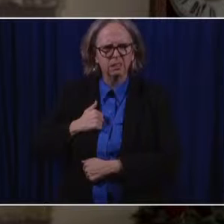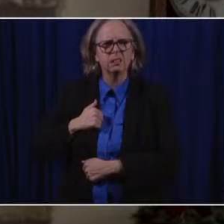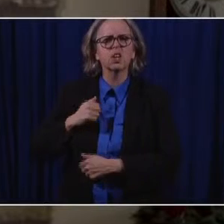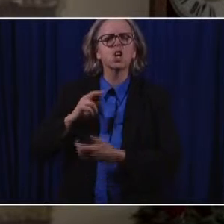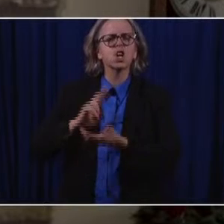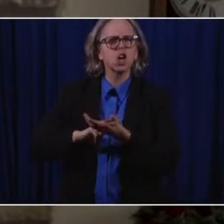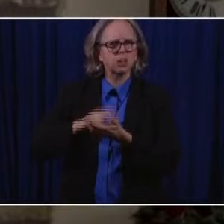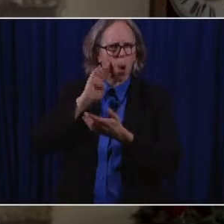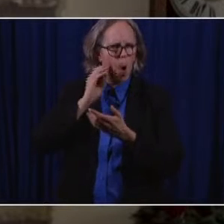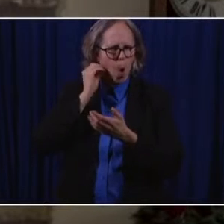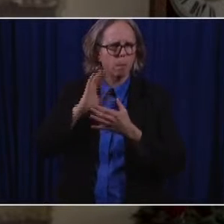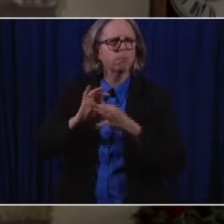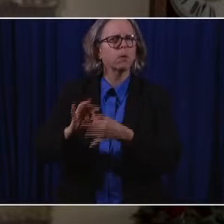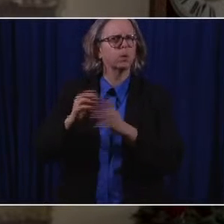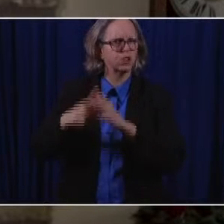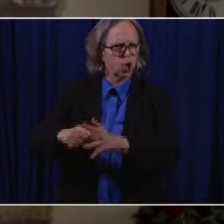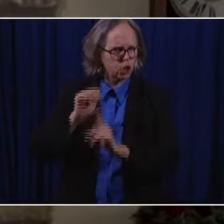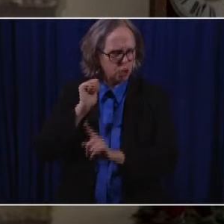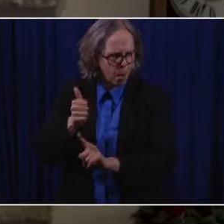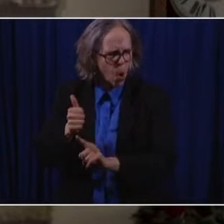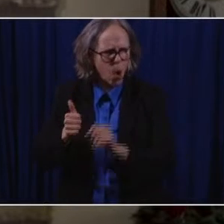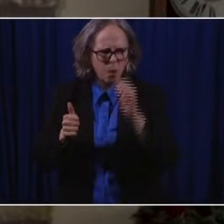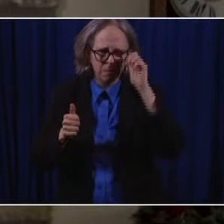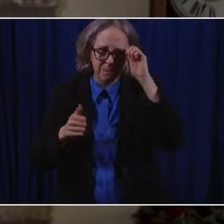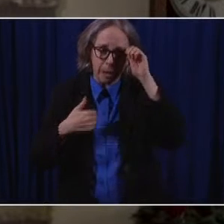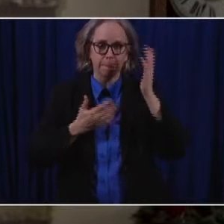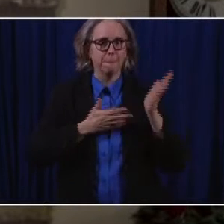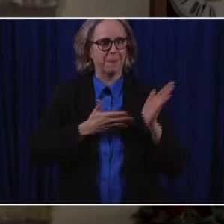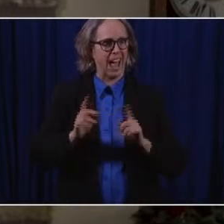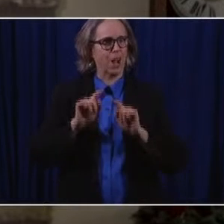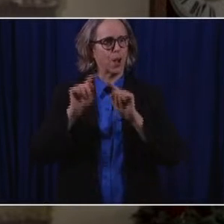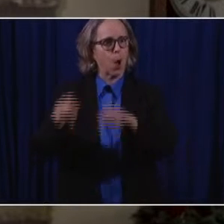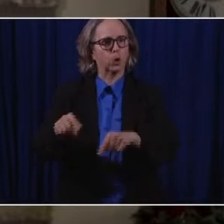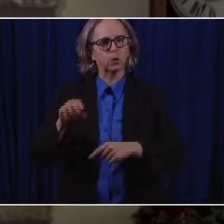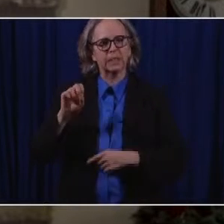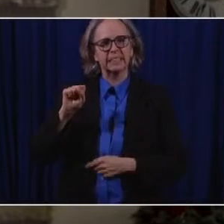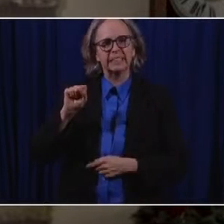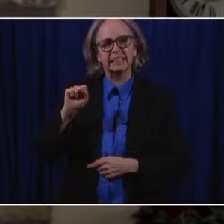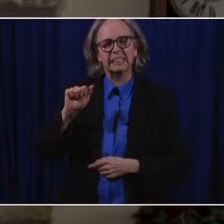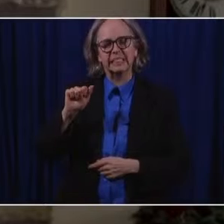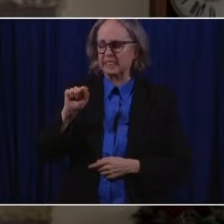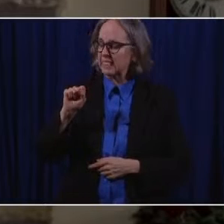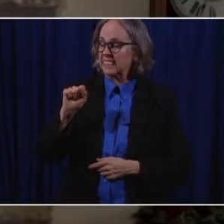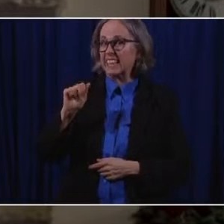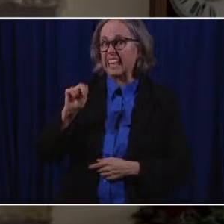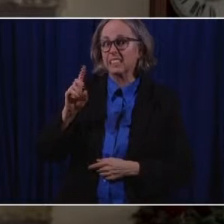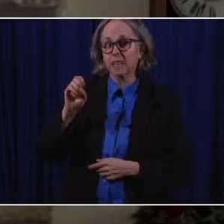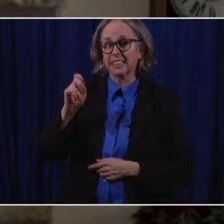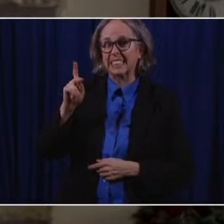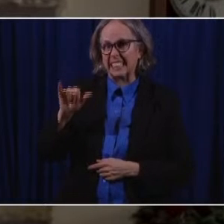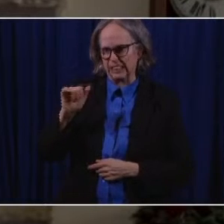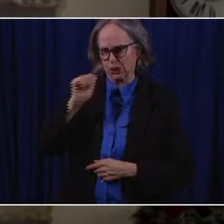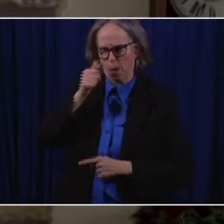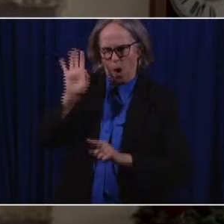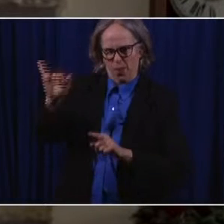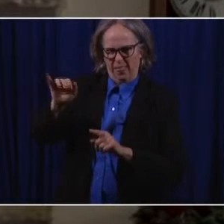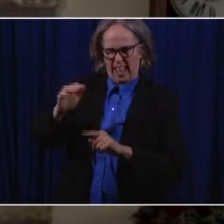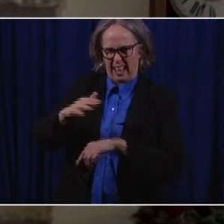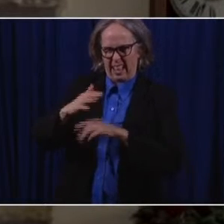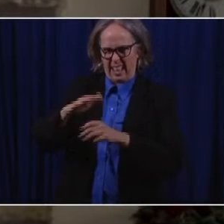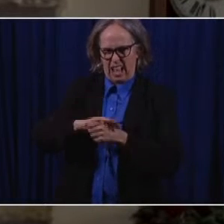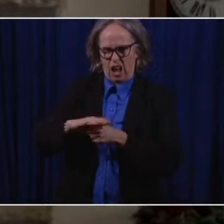plan on being in Sandusky for one of the veterans homes tomorrow. Also plan on